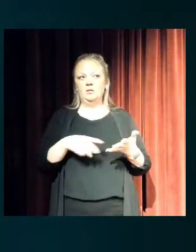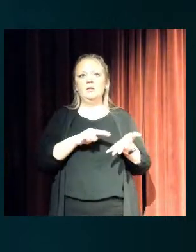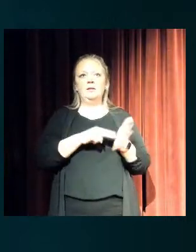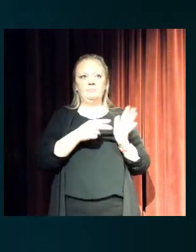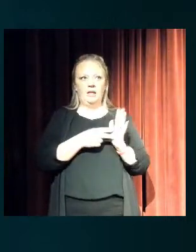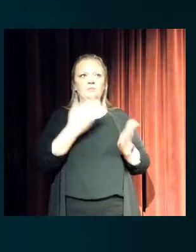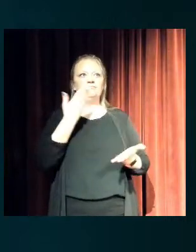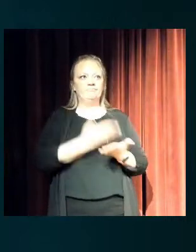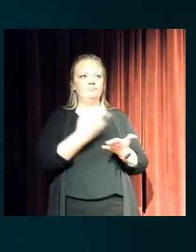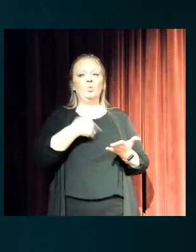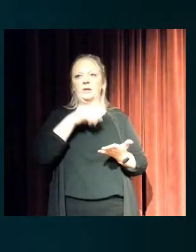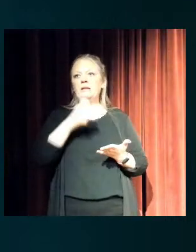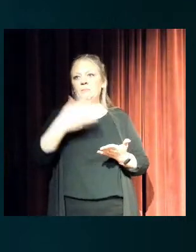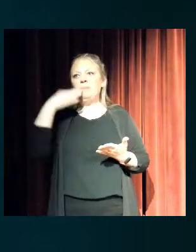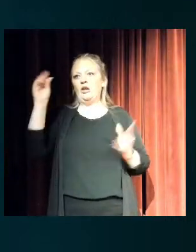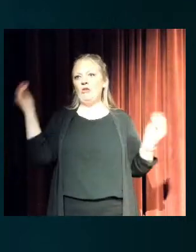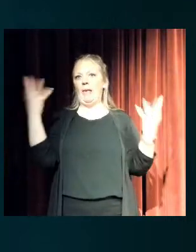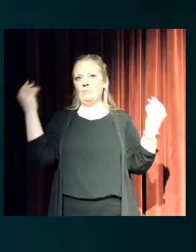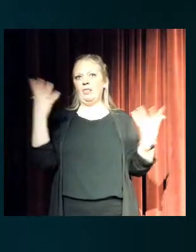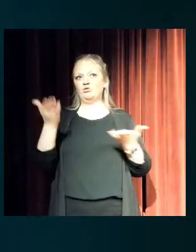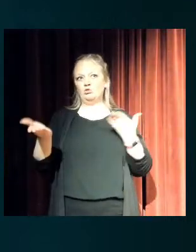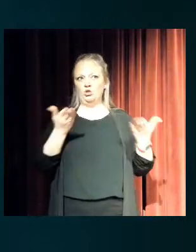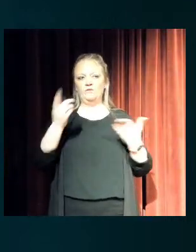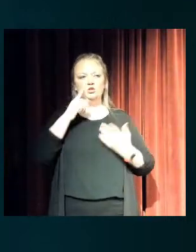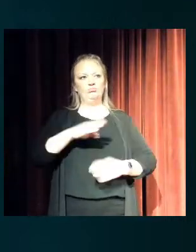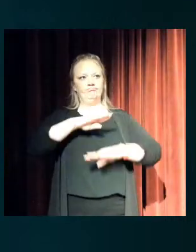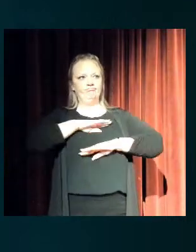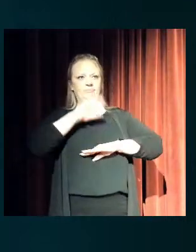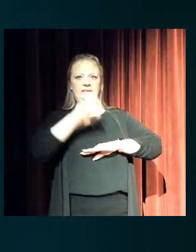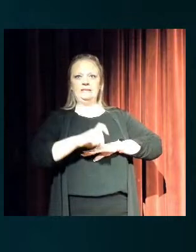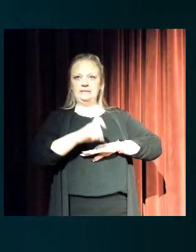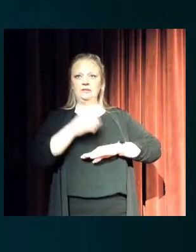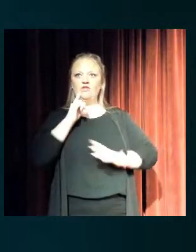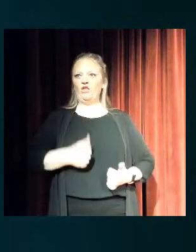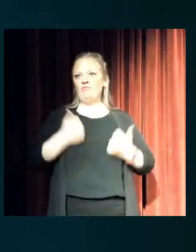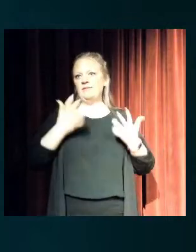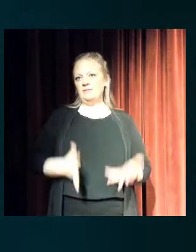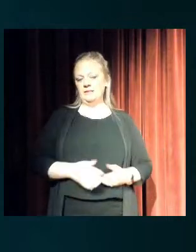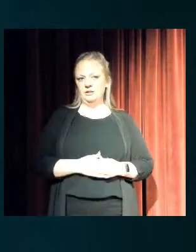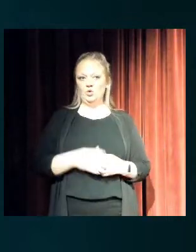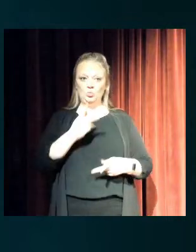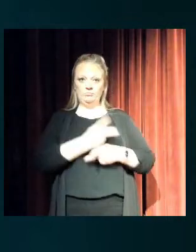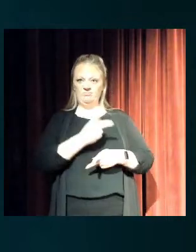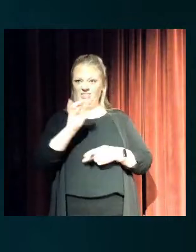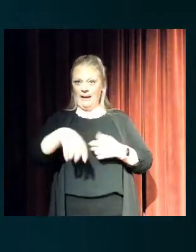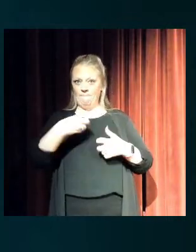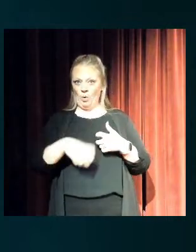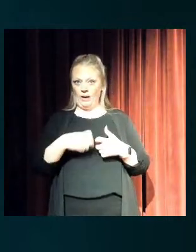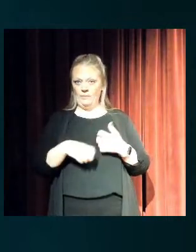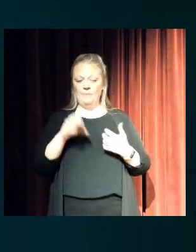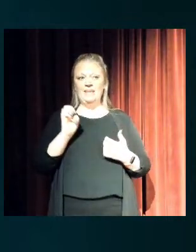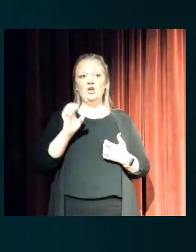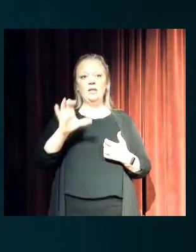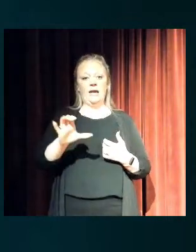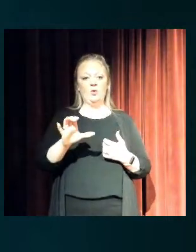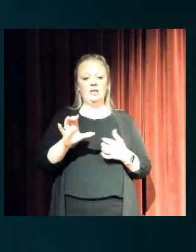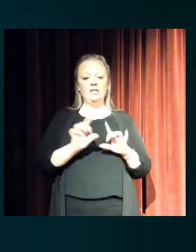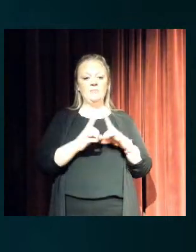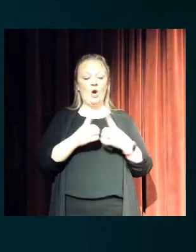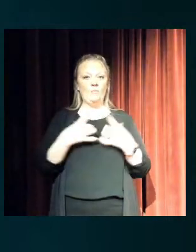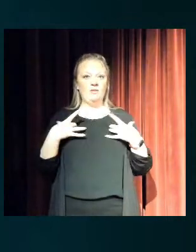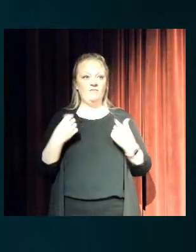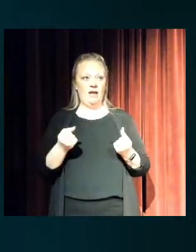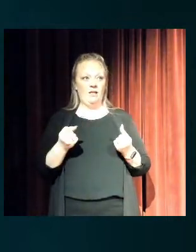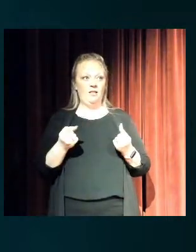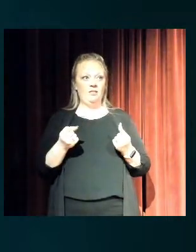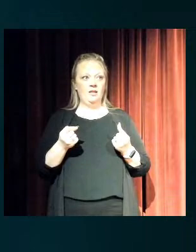ambulance service to meet the needs of county residents. To address this problem, the Erie County Department of Health's